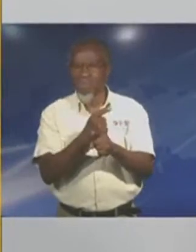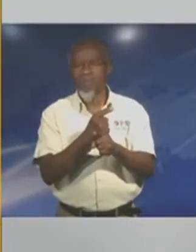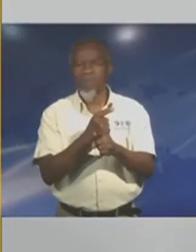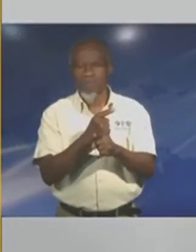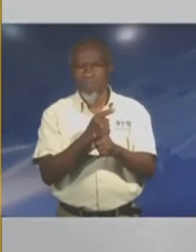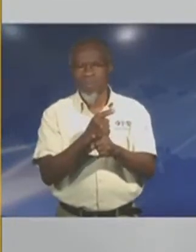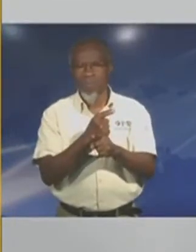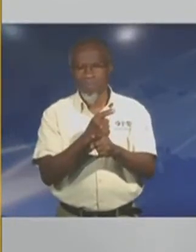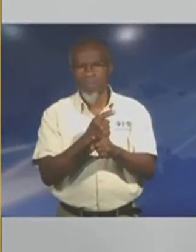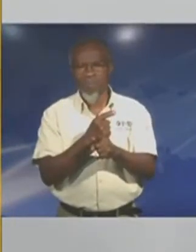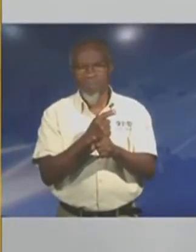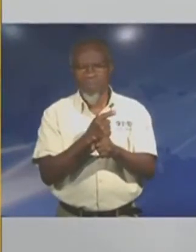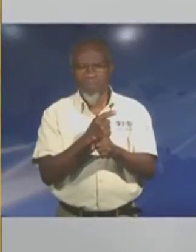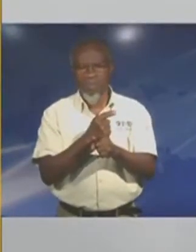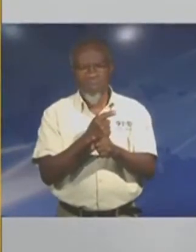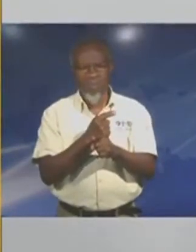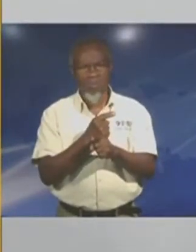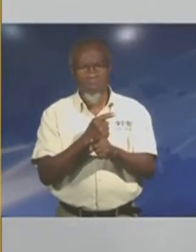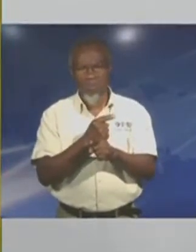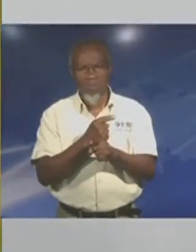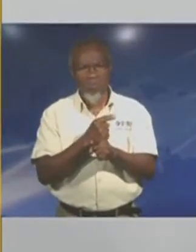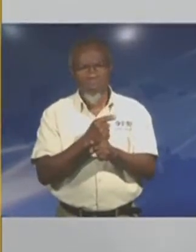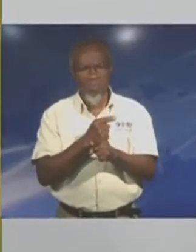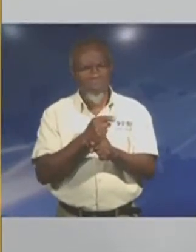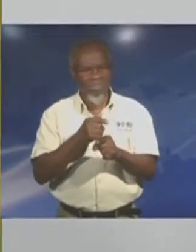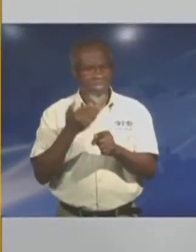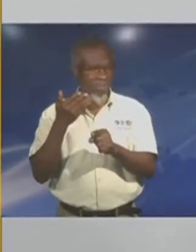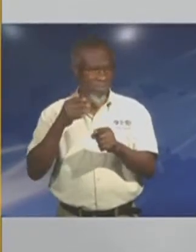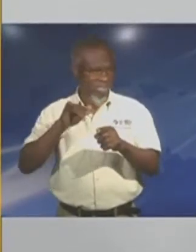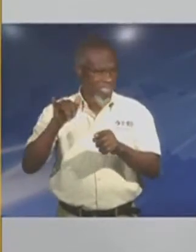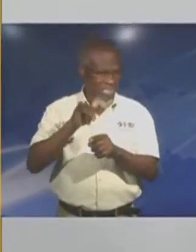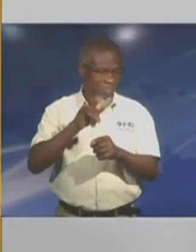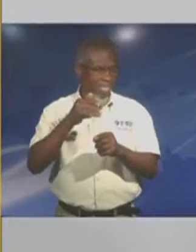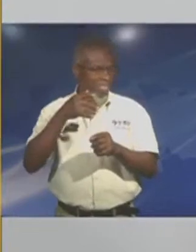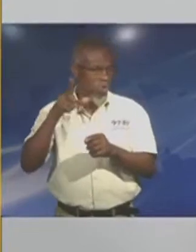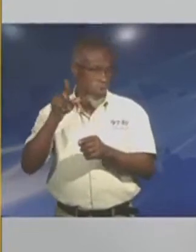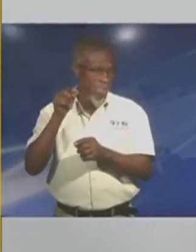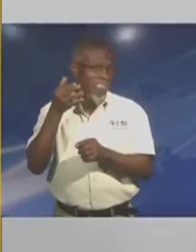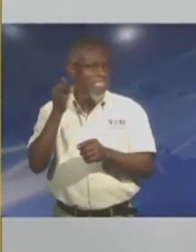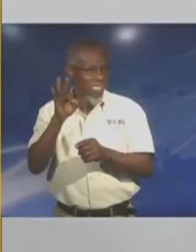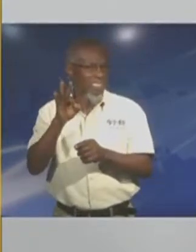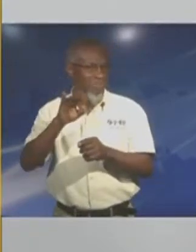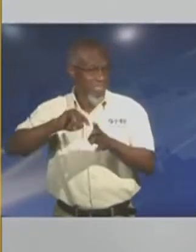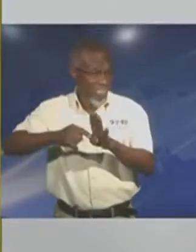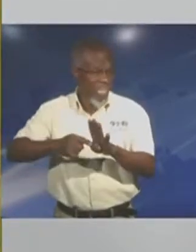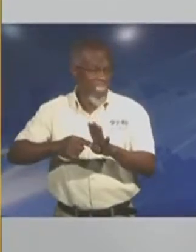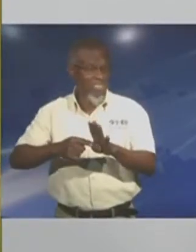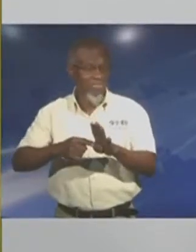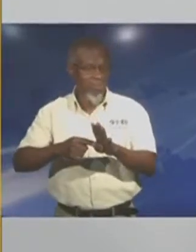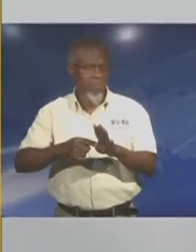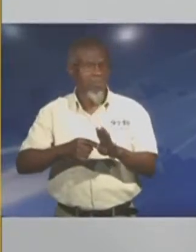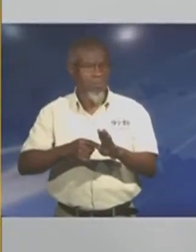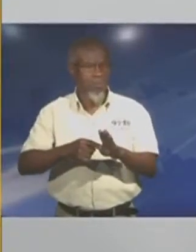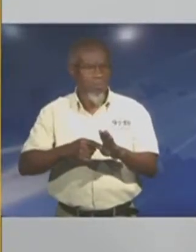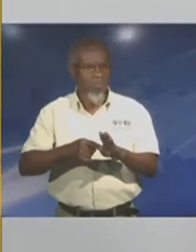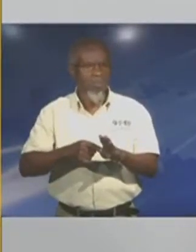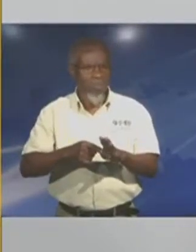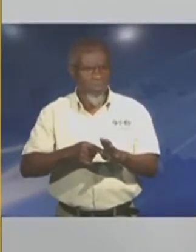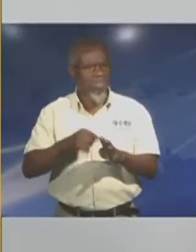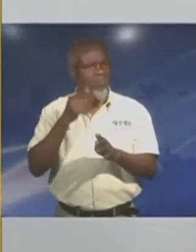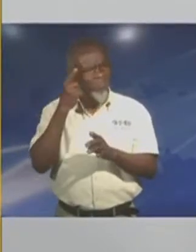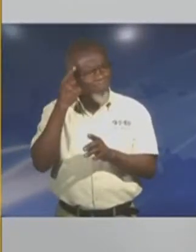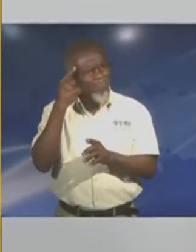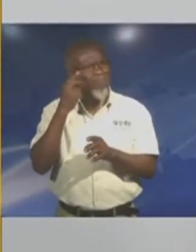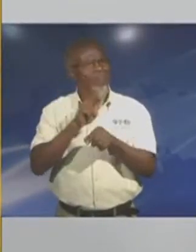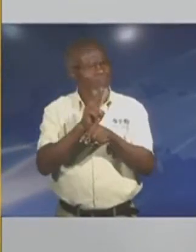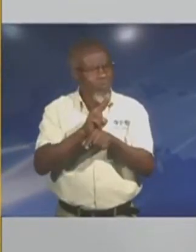onset of the pandemic. Please take up the offer to be vaccinated. please consider mask wearing, which is